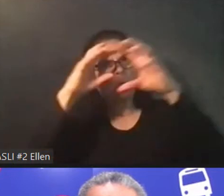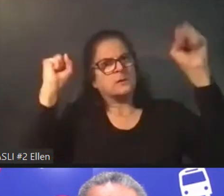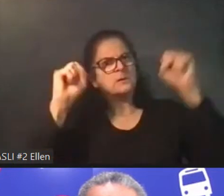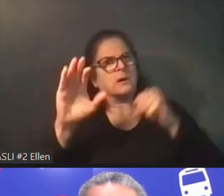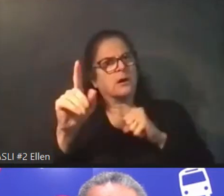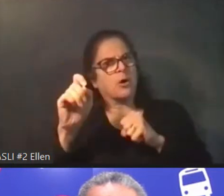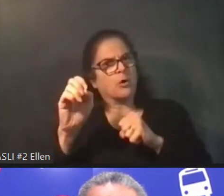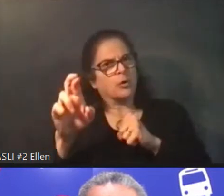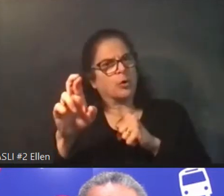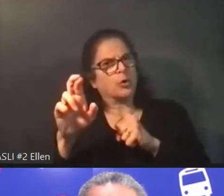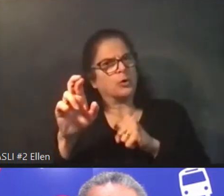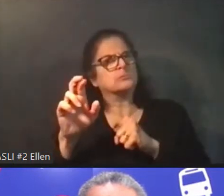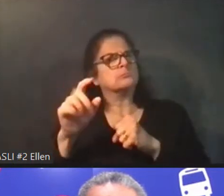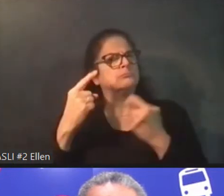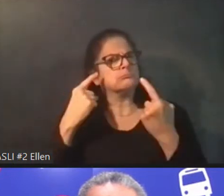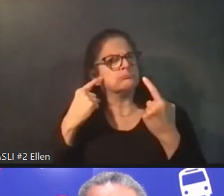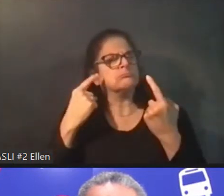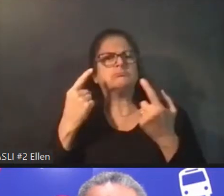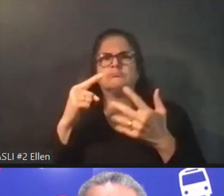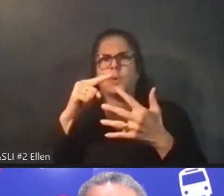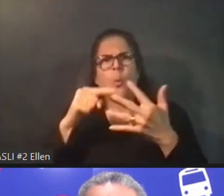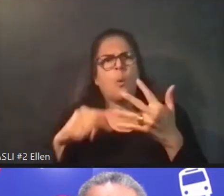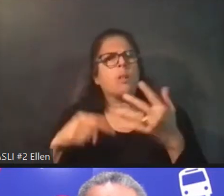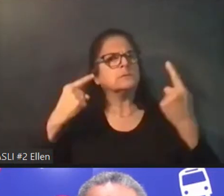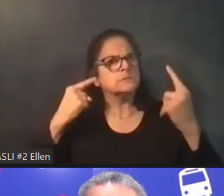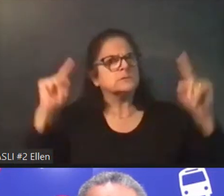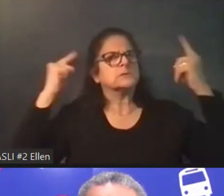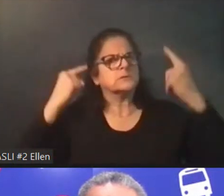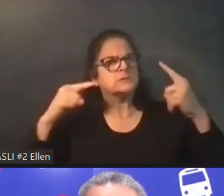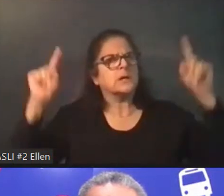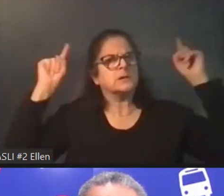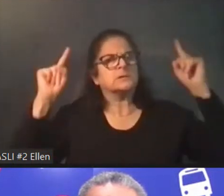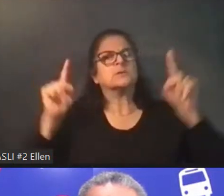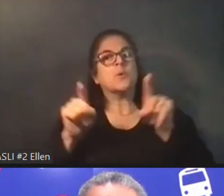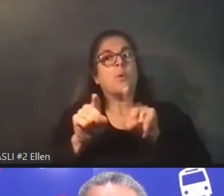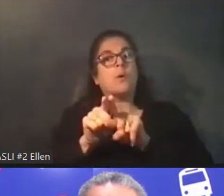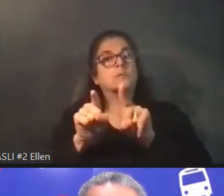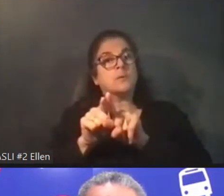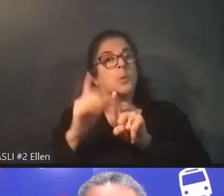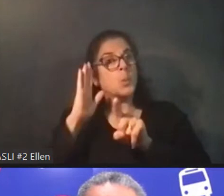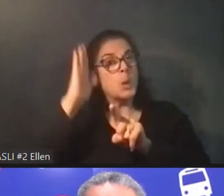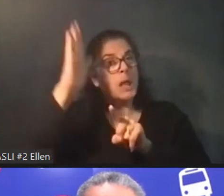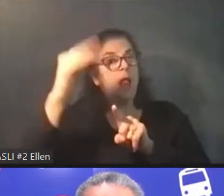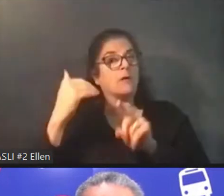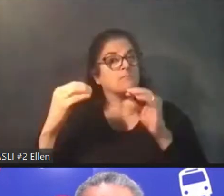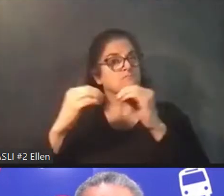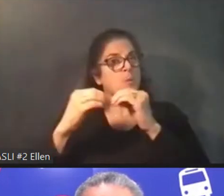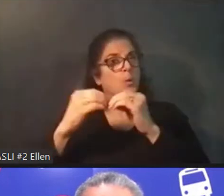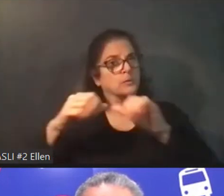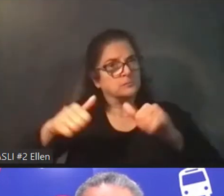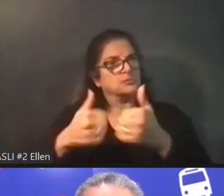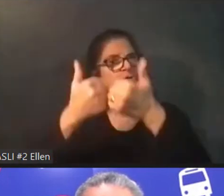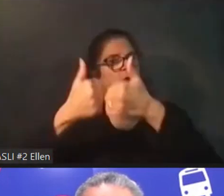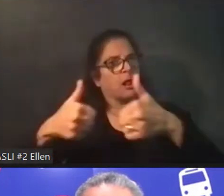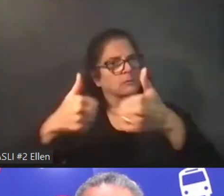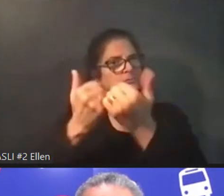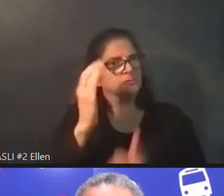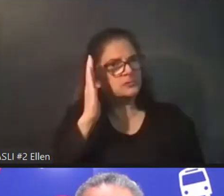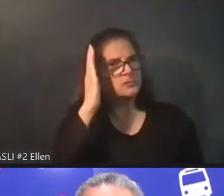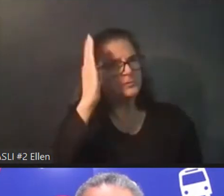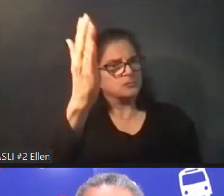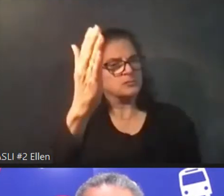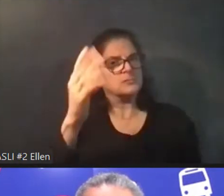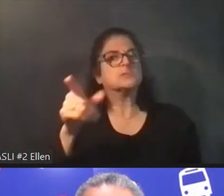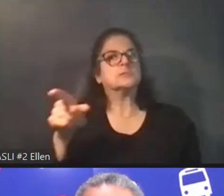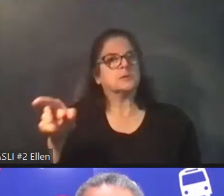It reflects the enormity of the challenges ahead of him. Not only will he be